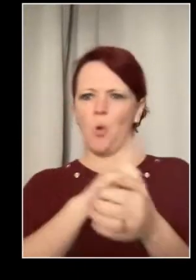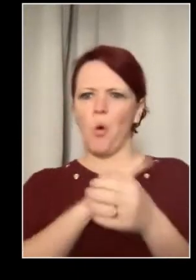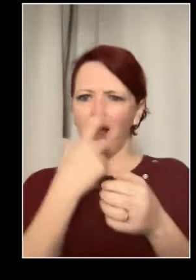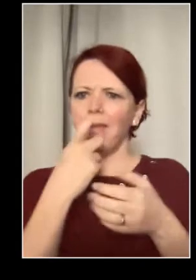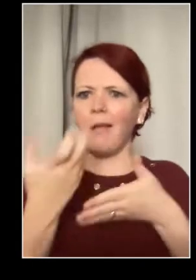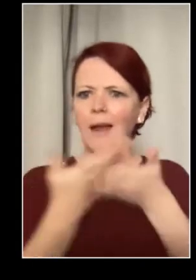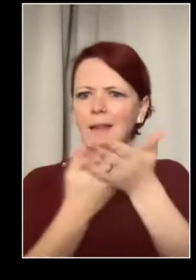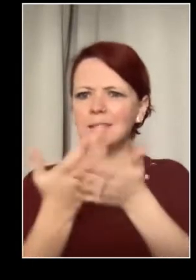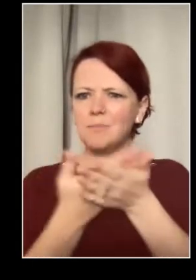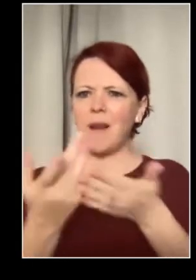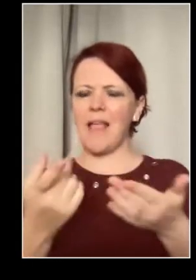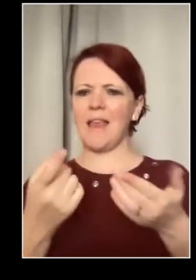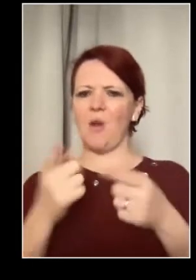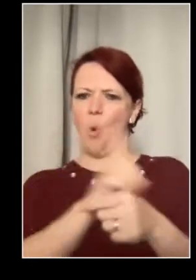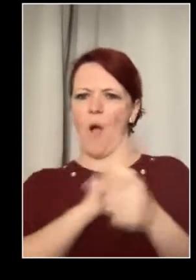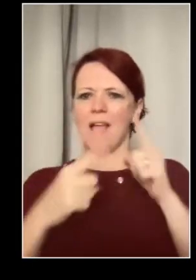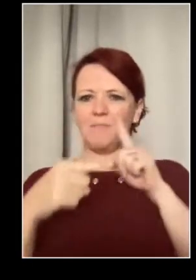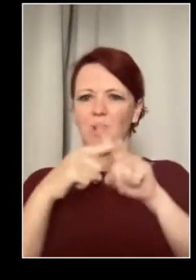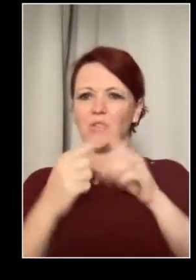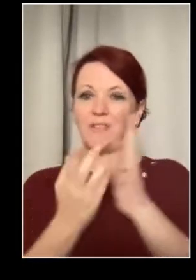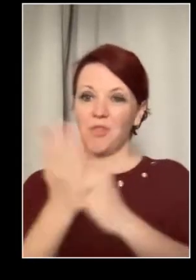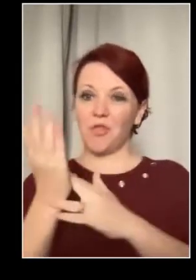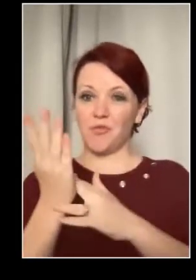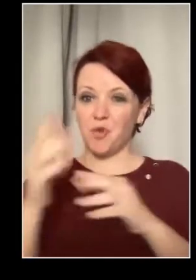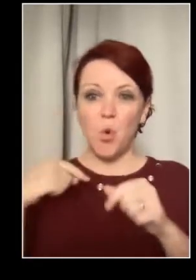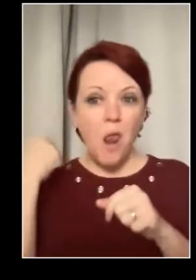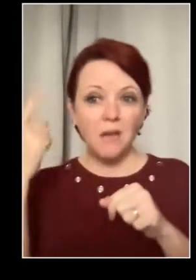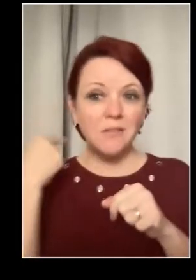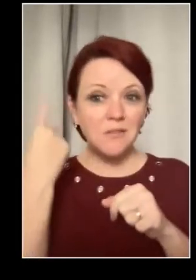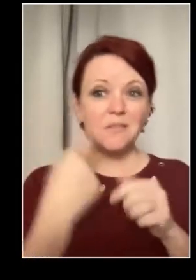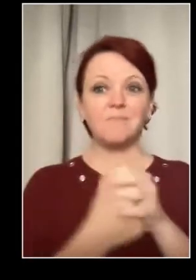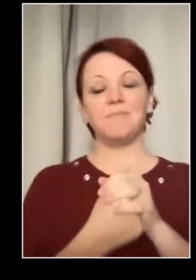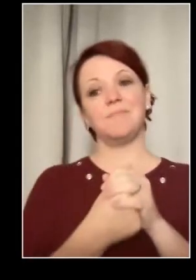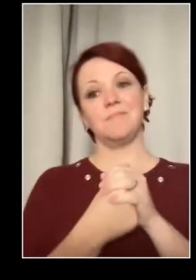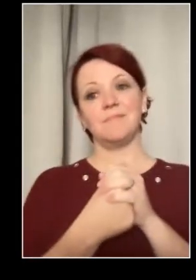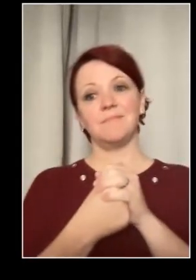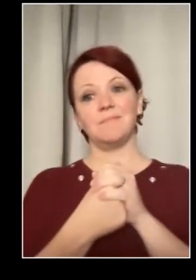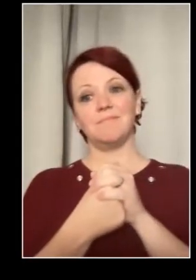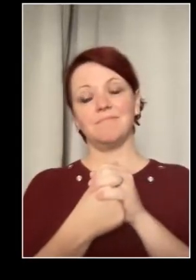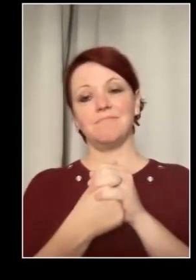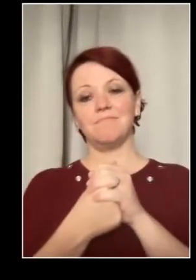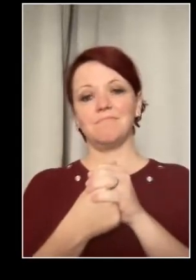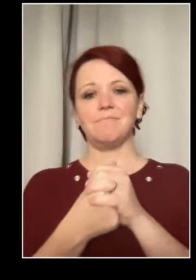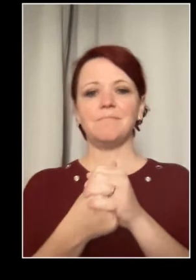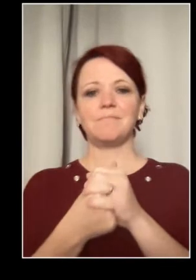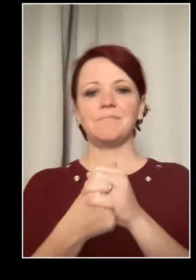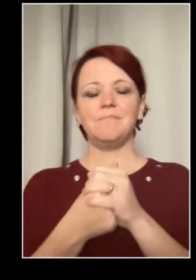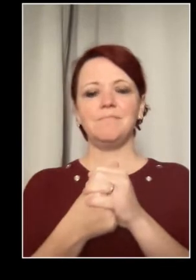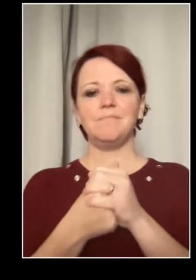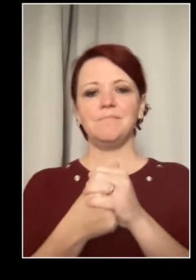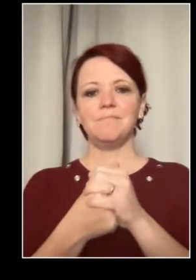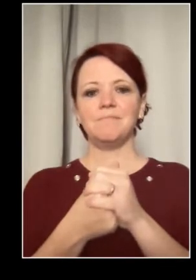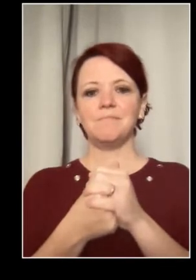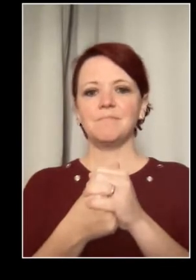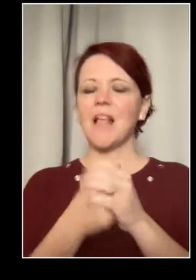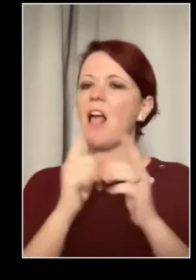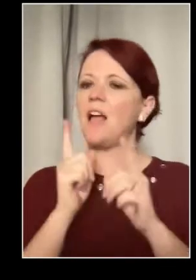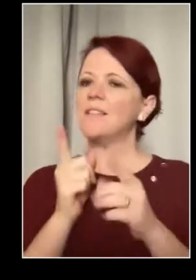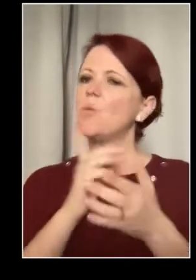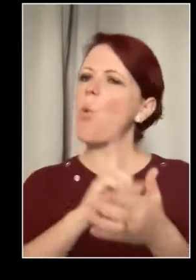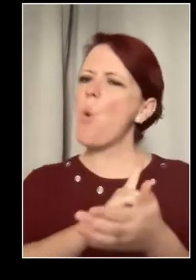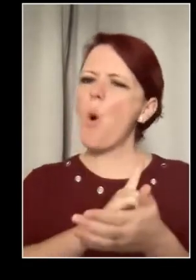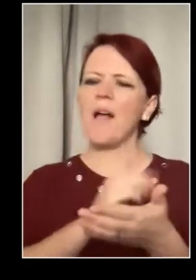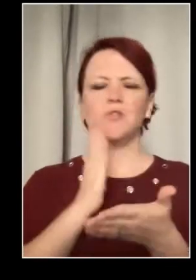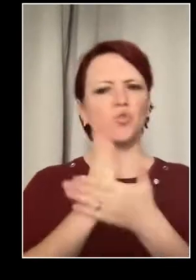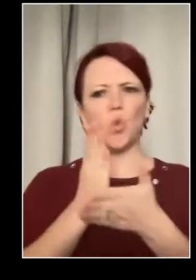and apprentices and employers even in London are leading from the very front. It is therefore critical that more employers